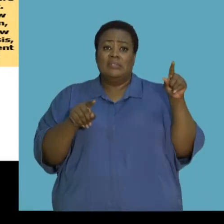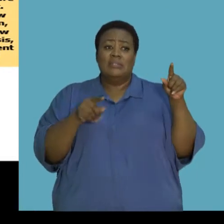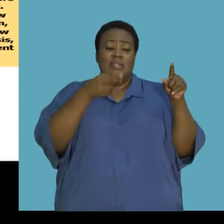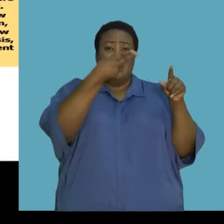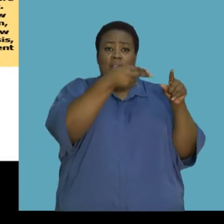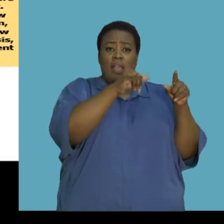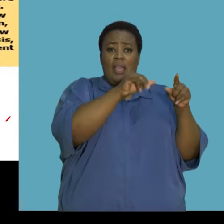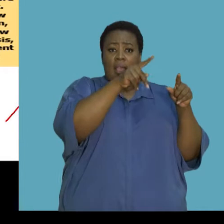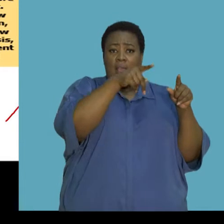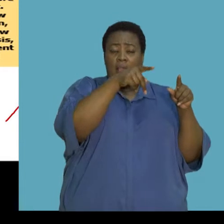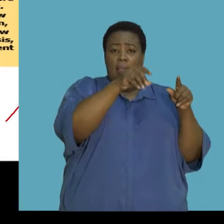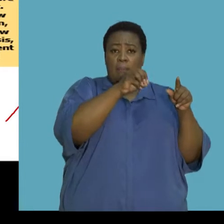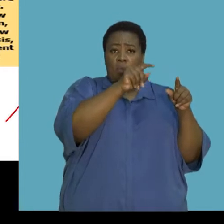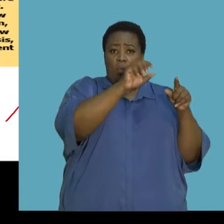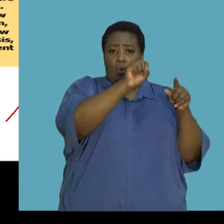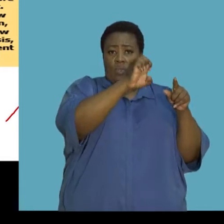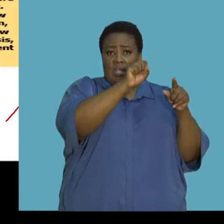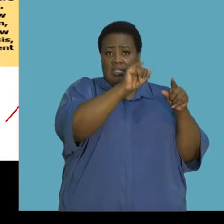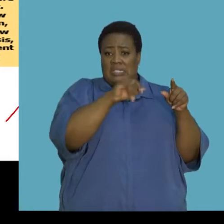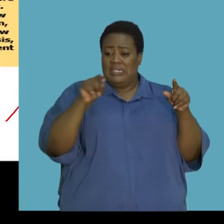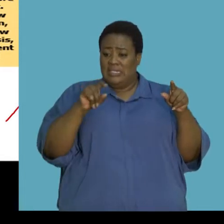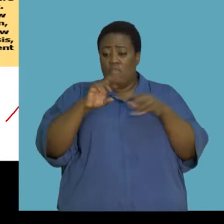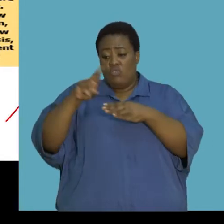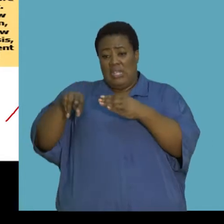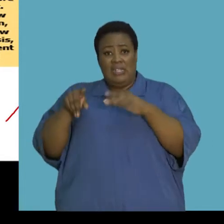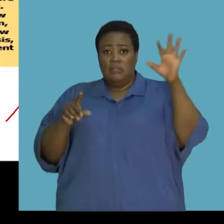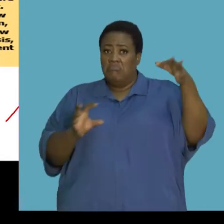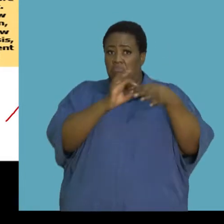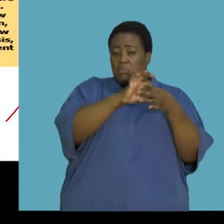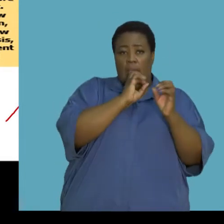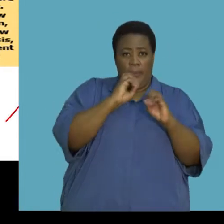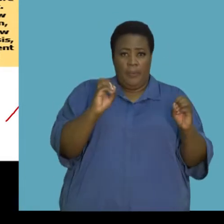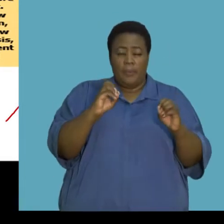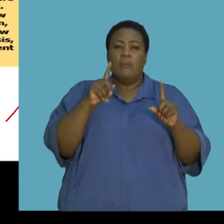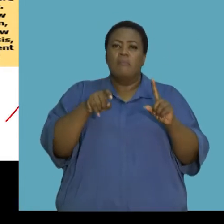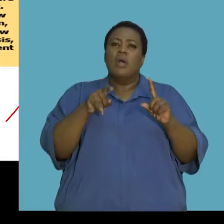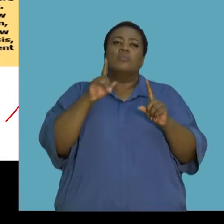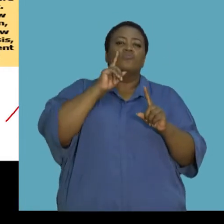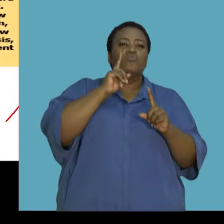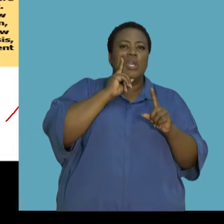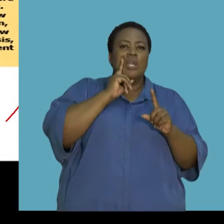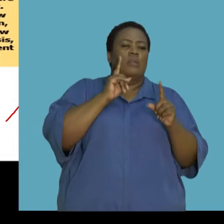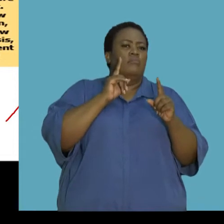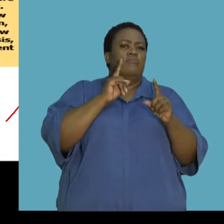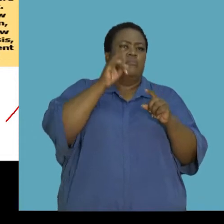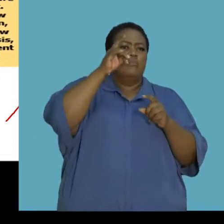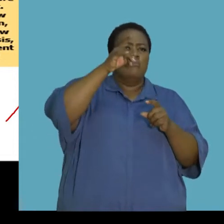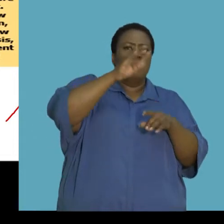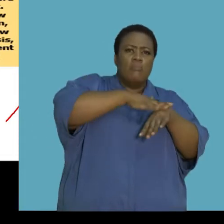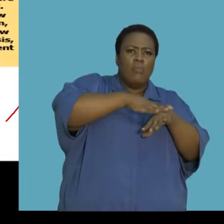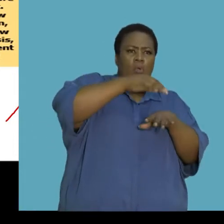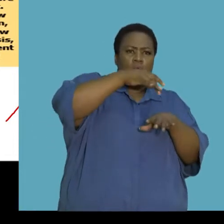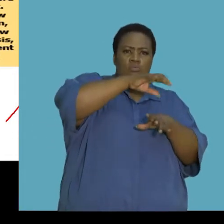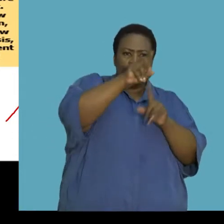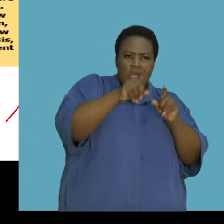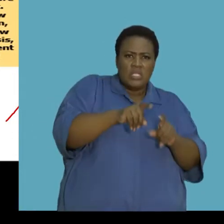hypothesis, we may need to go back and review the experimental data, the background information. We possibly need